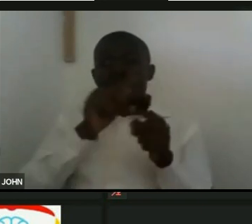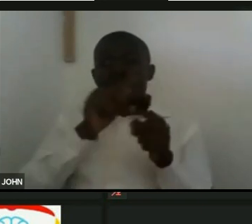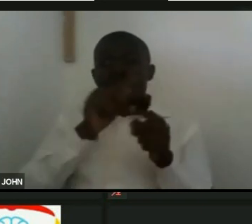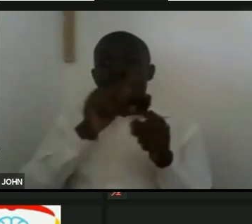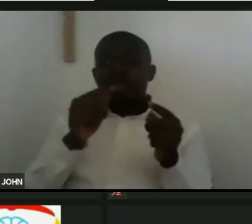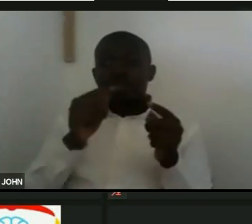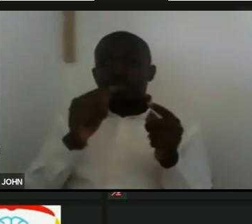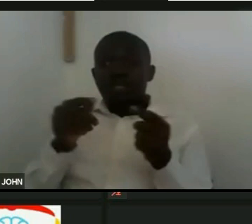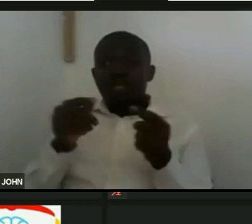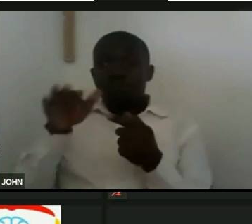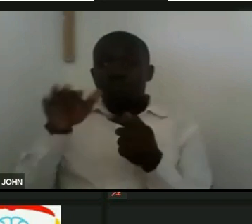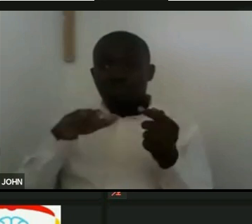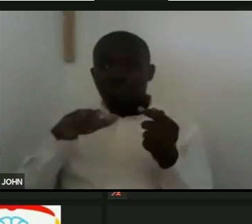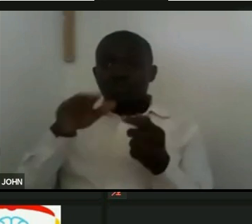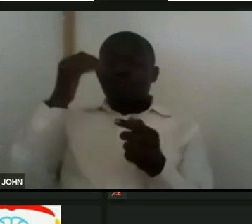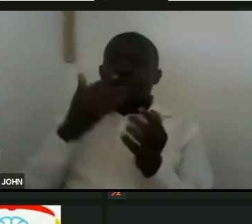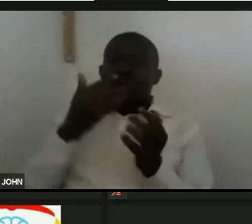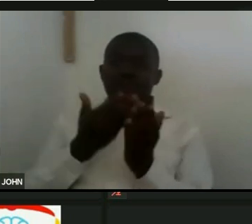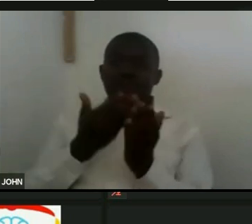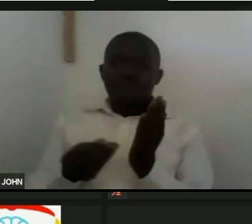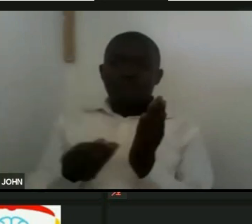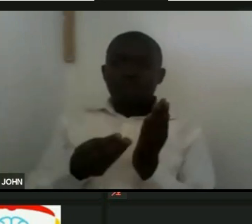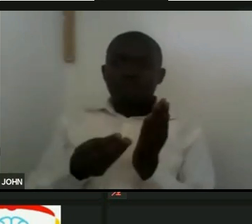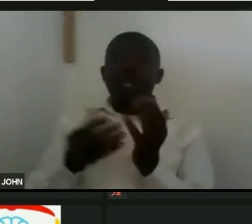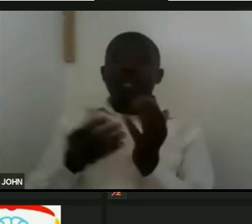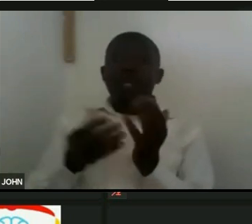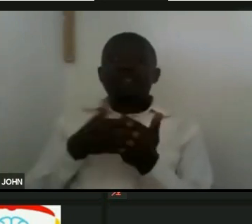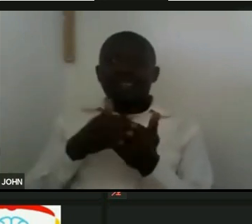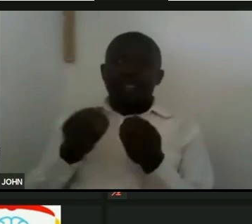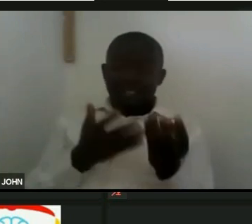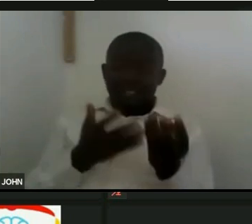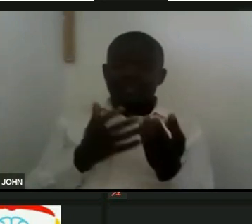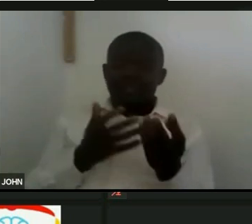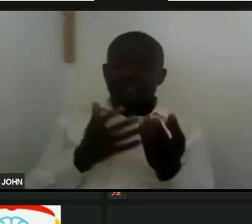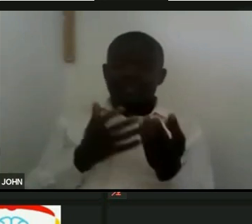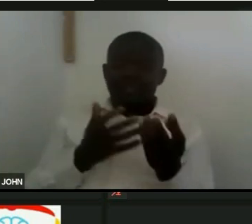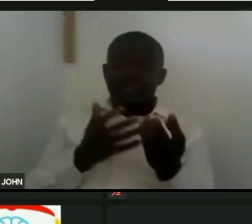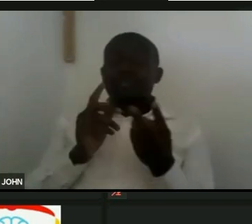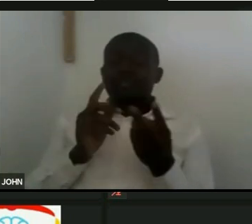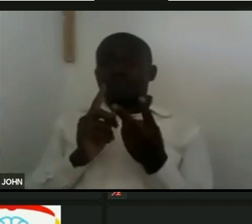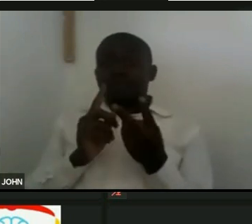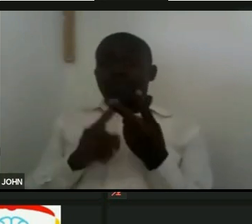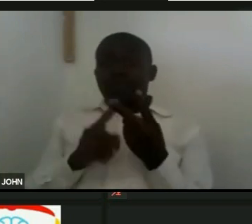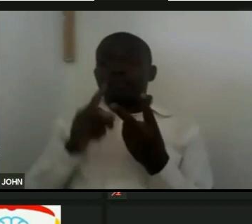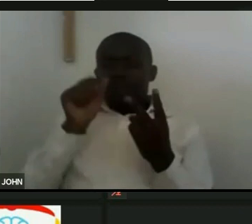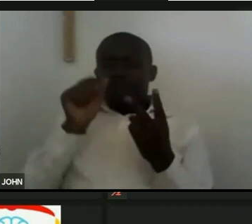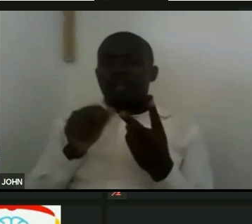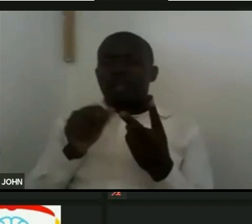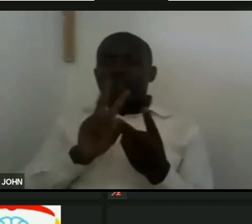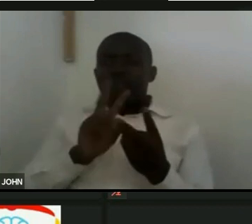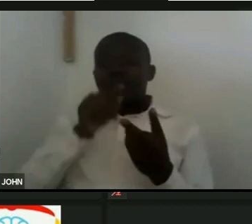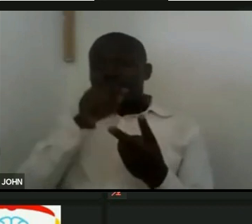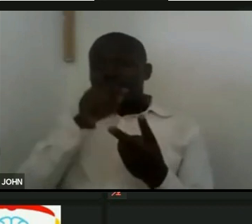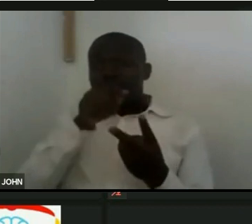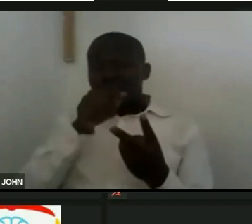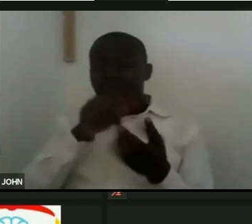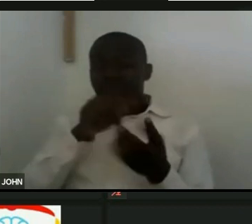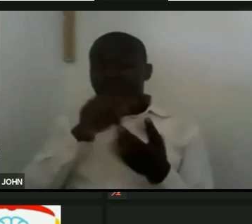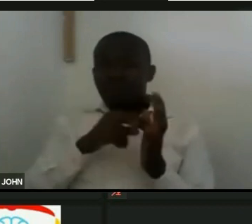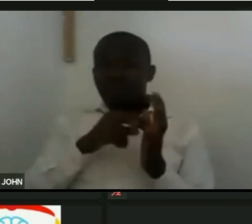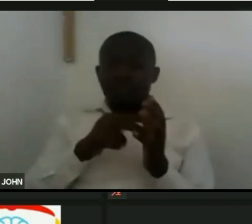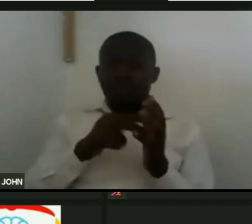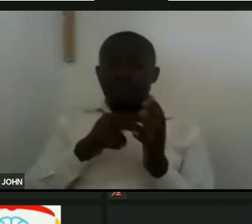person, the caregiver, carer, that normally it is not a paid job. It is normally done